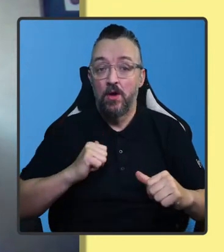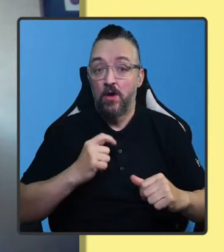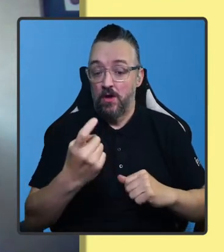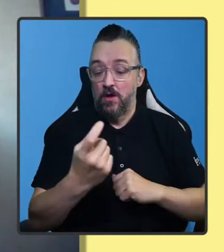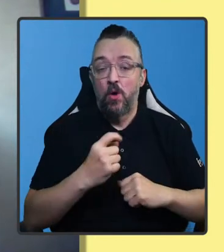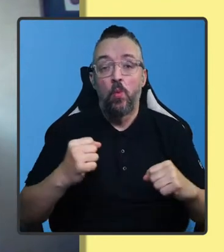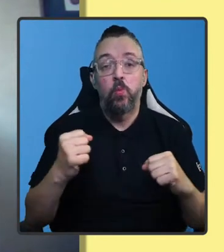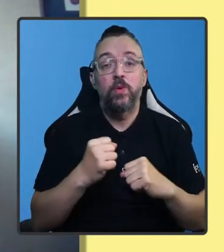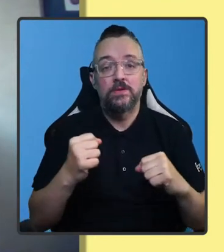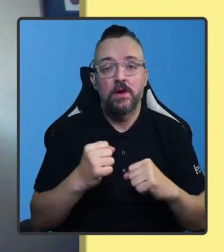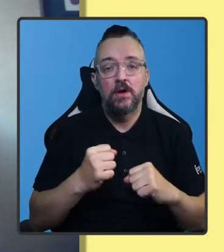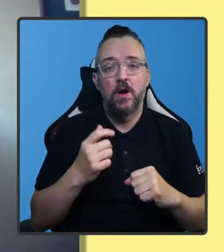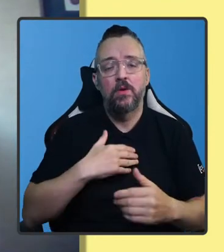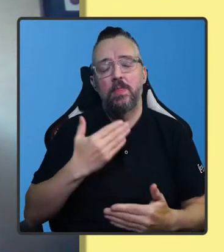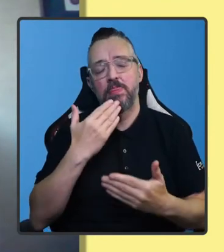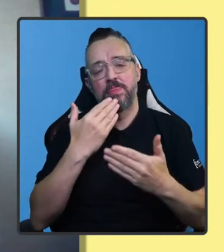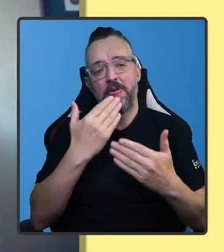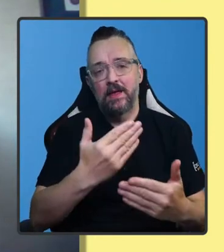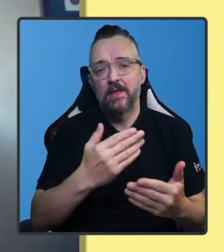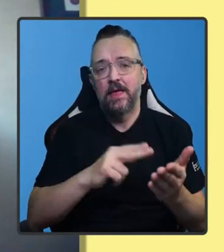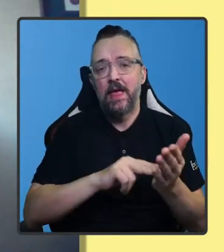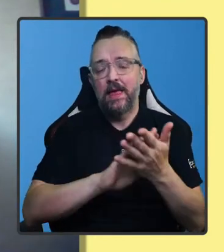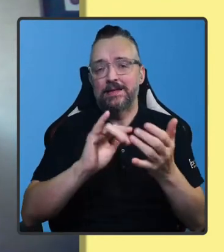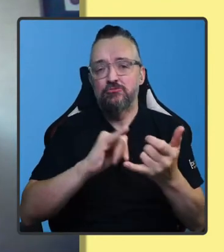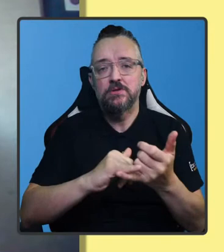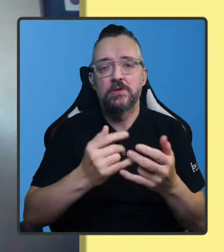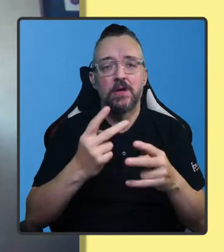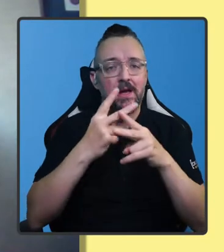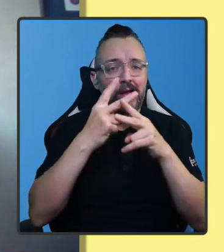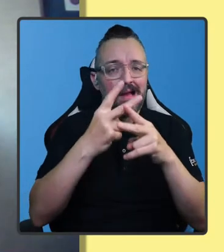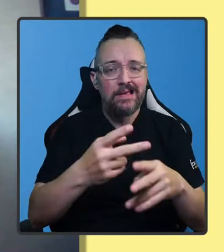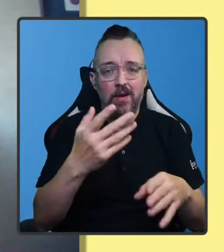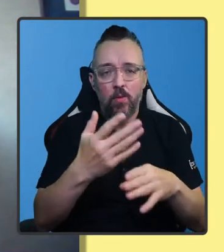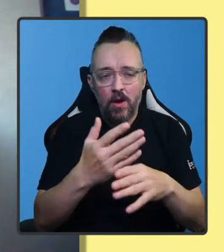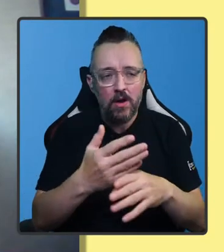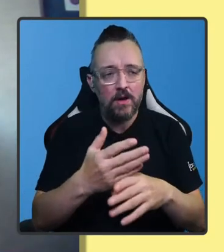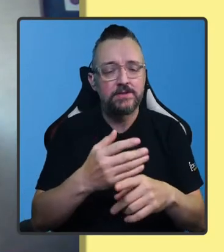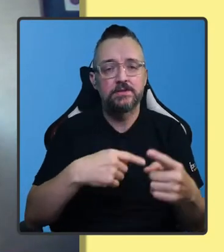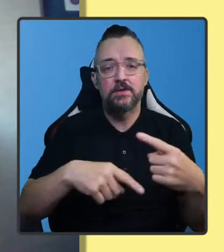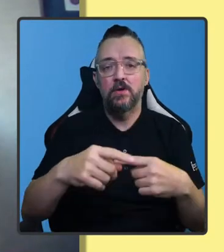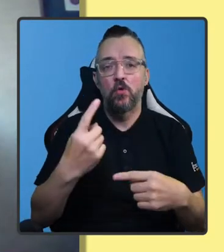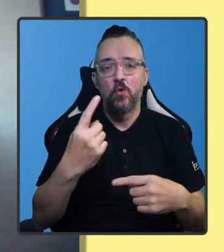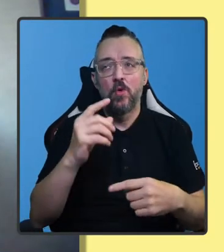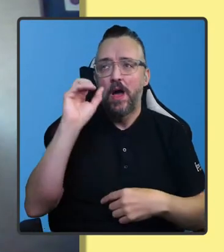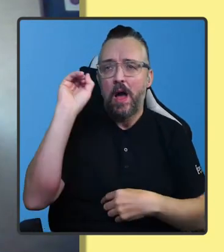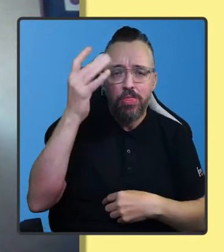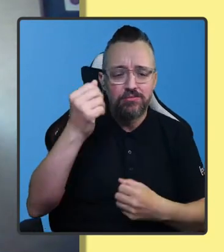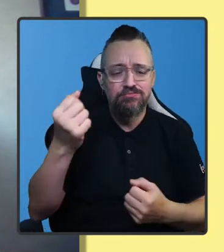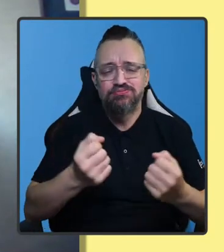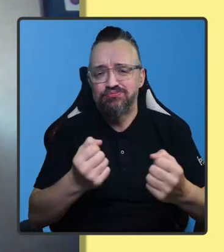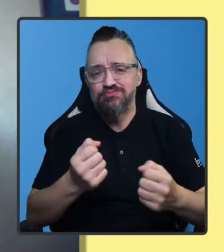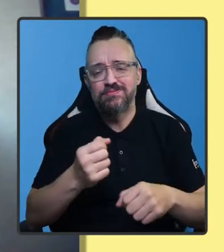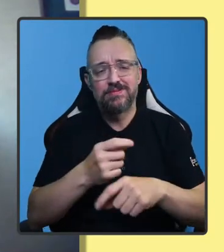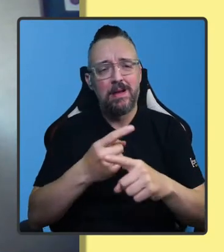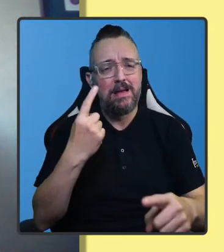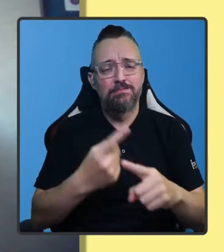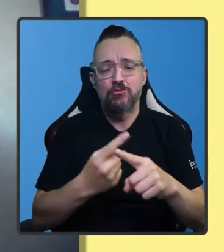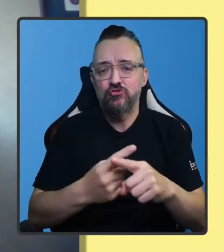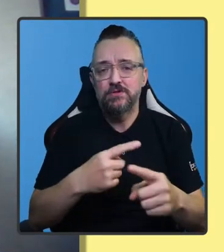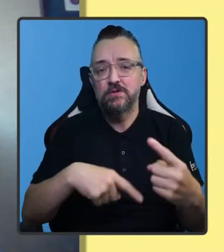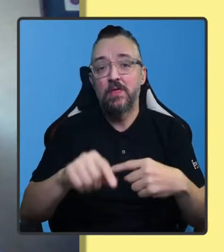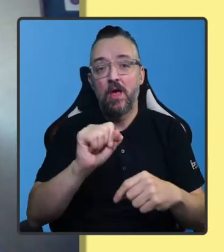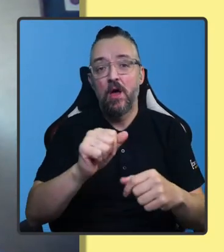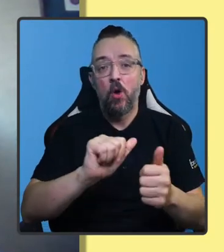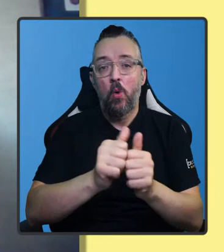the NHS staff, the care workers, emergency services workers, all the key workers, and their fantastic colleagues working